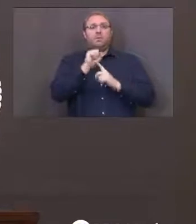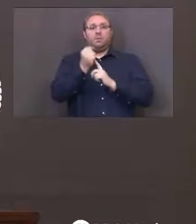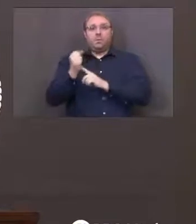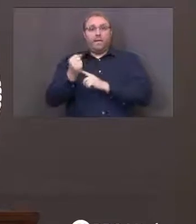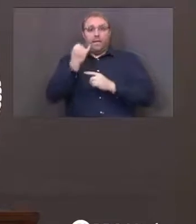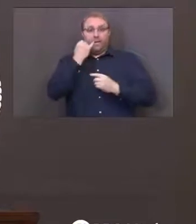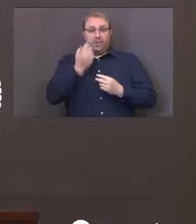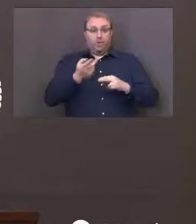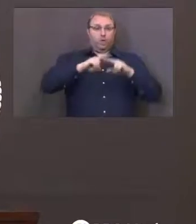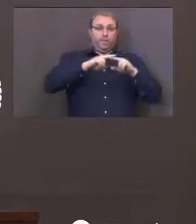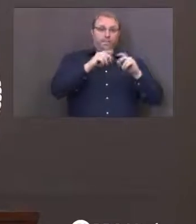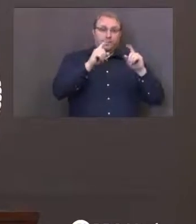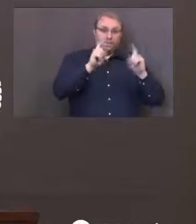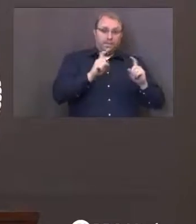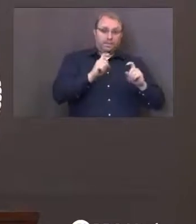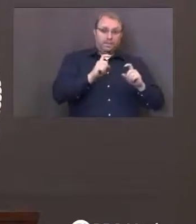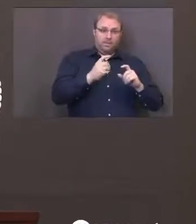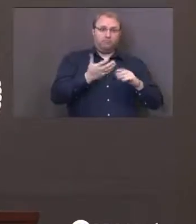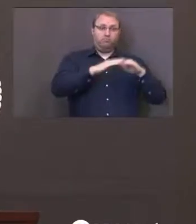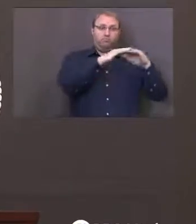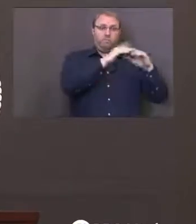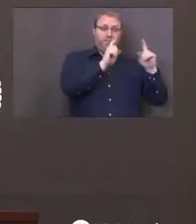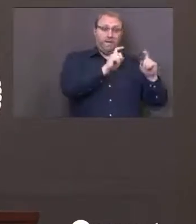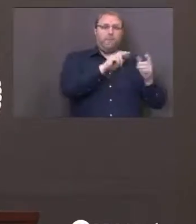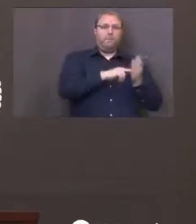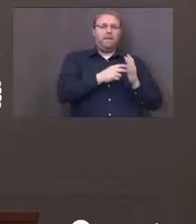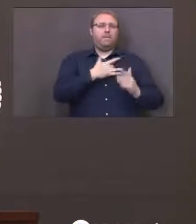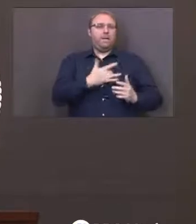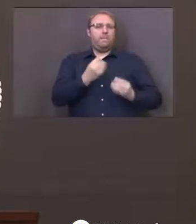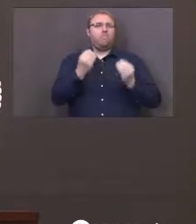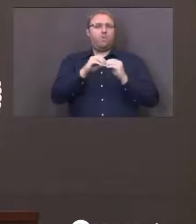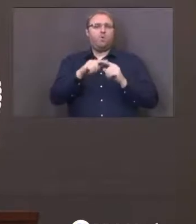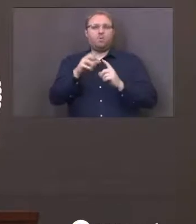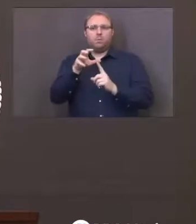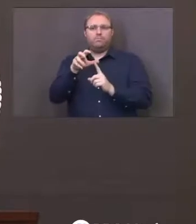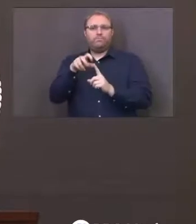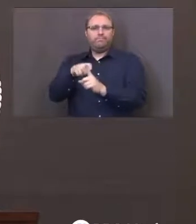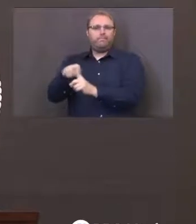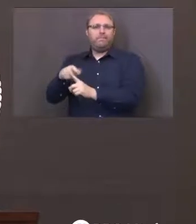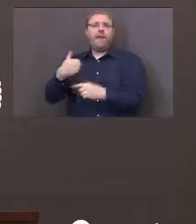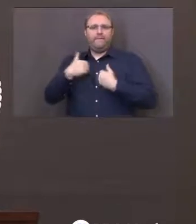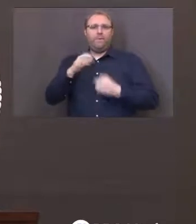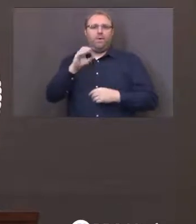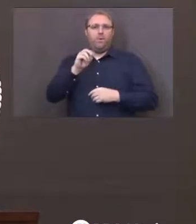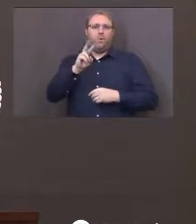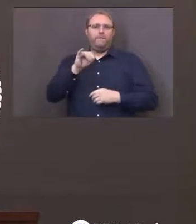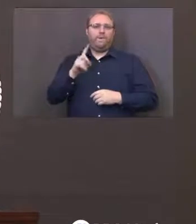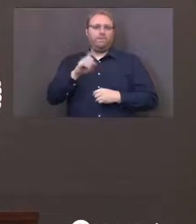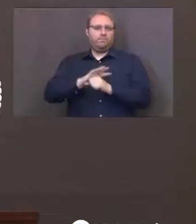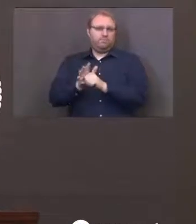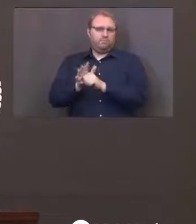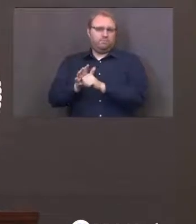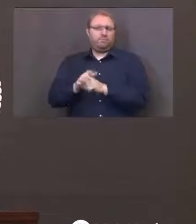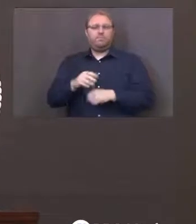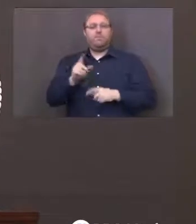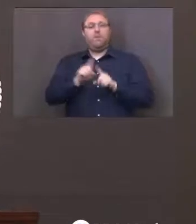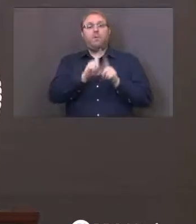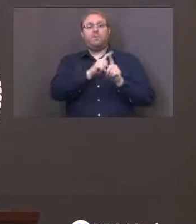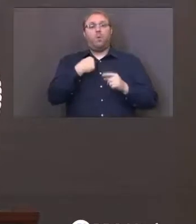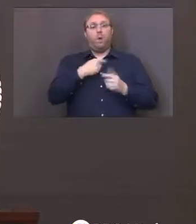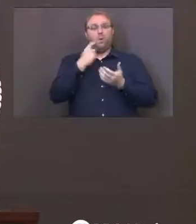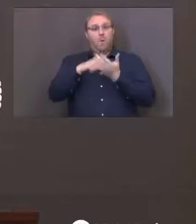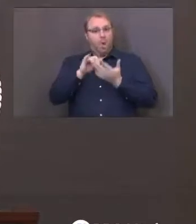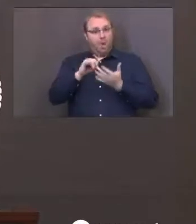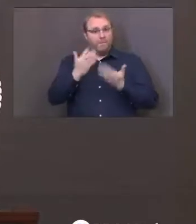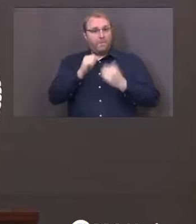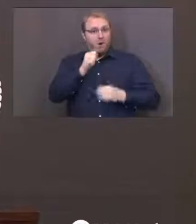more testing you do, the more likely you are to catch everybody who has COVID-19, but also catch a lot of people who don't. And